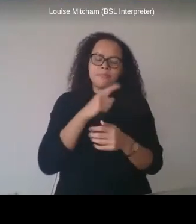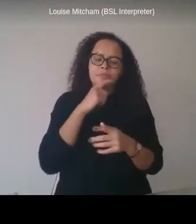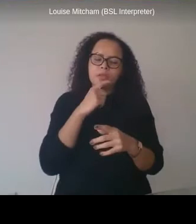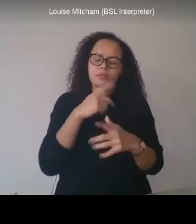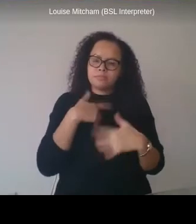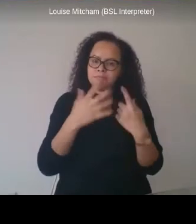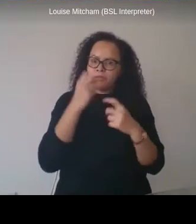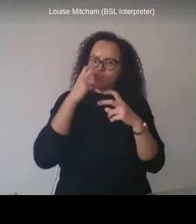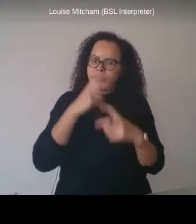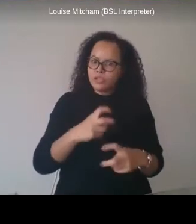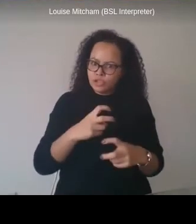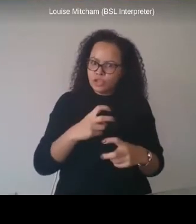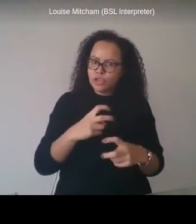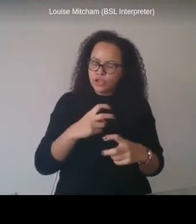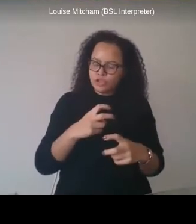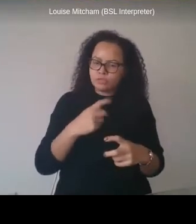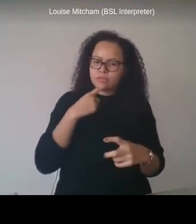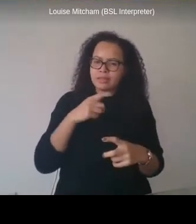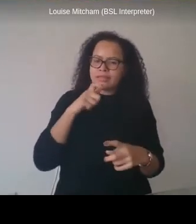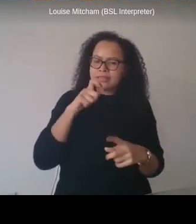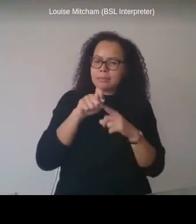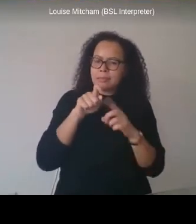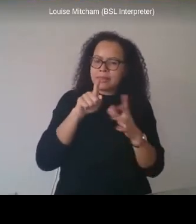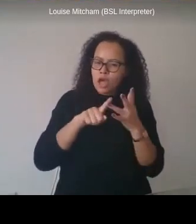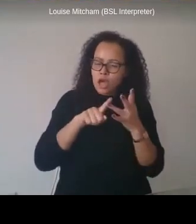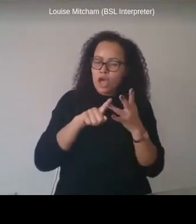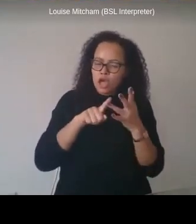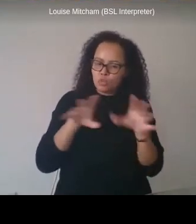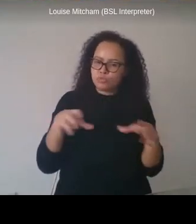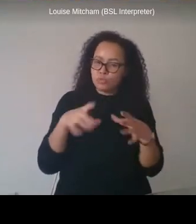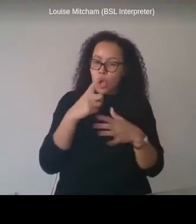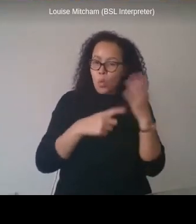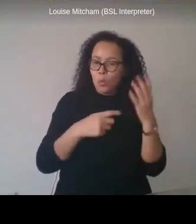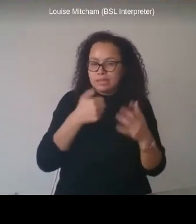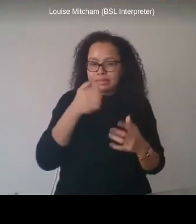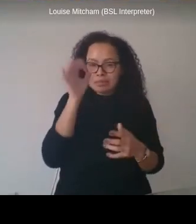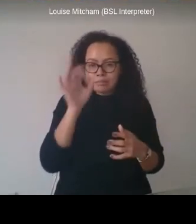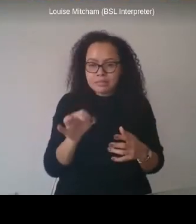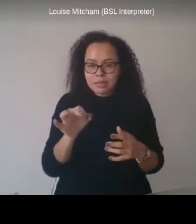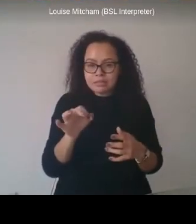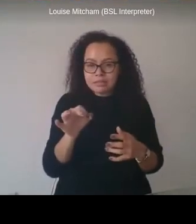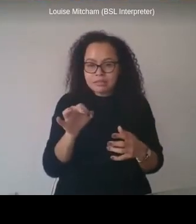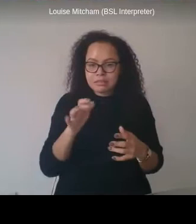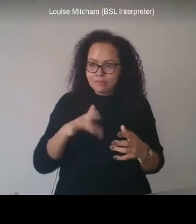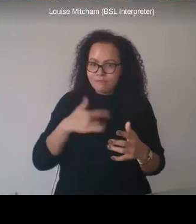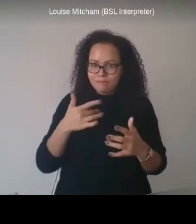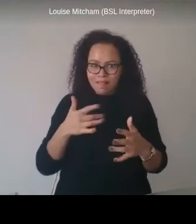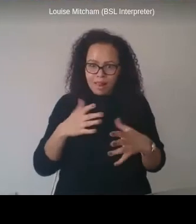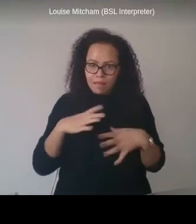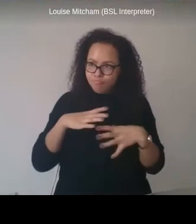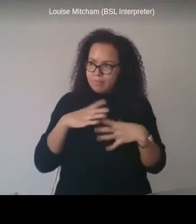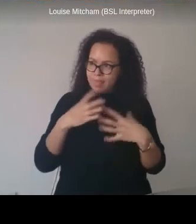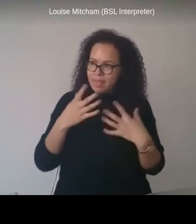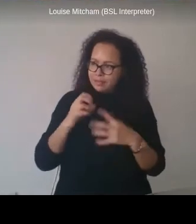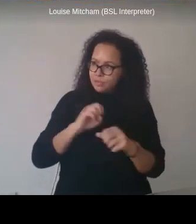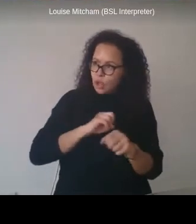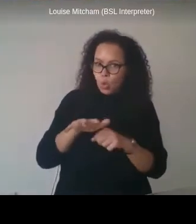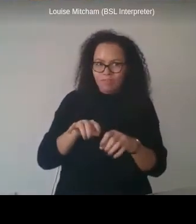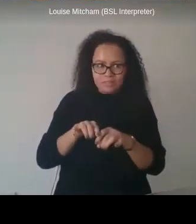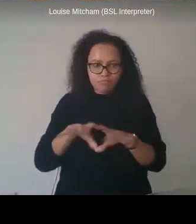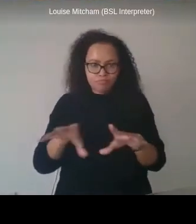that 6% of CEOs fail prepare for a pandemic, but more importantly, we're prepared